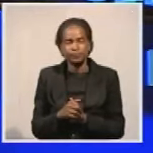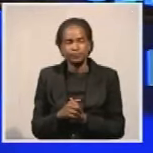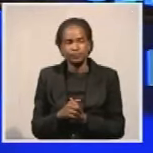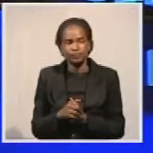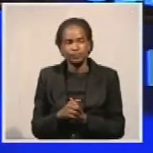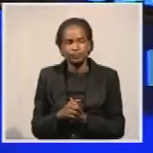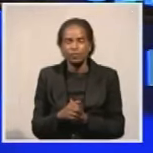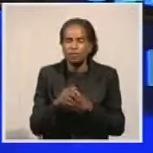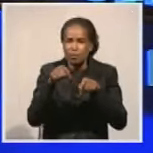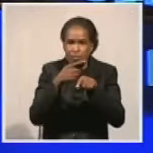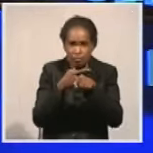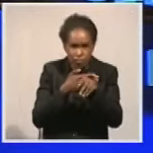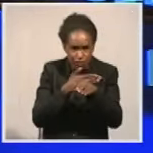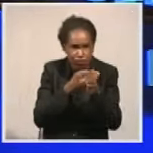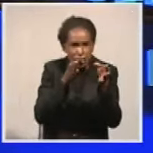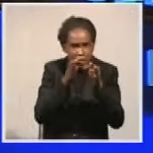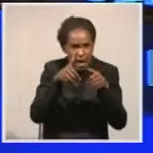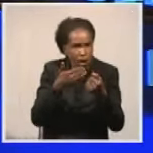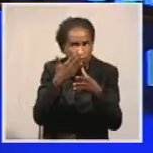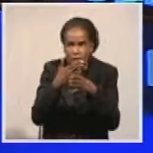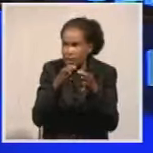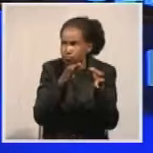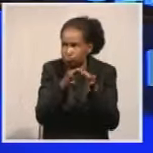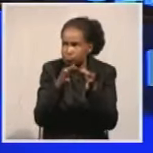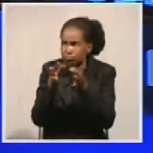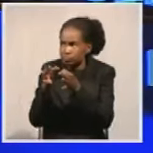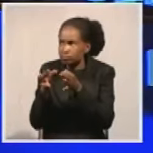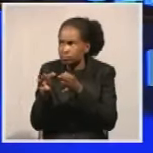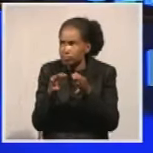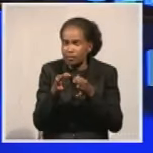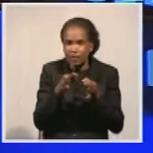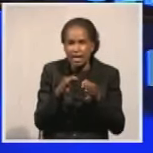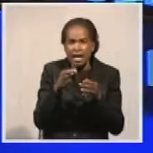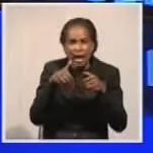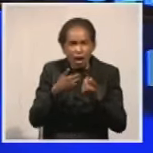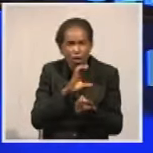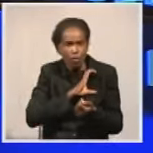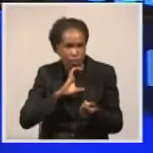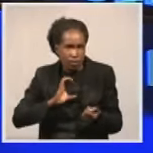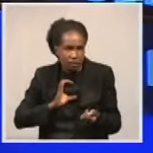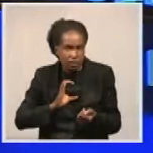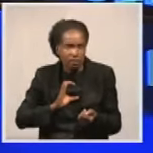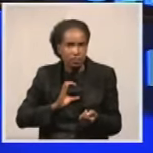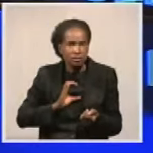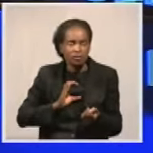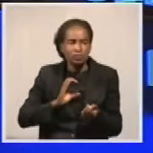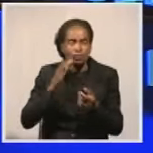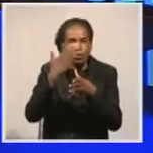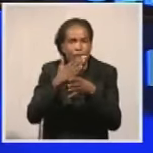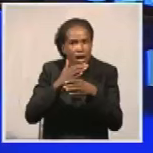were stipulated. How the committee should do its